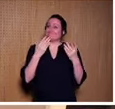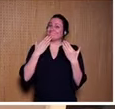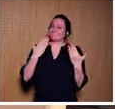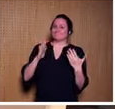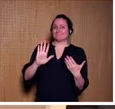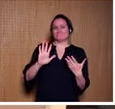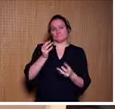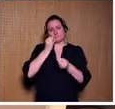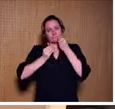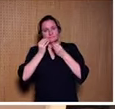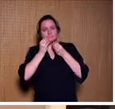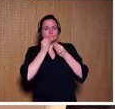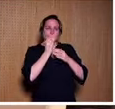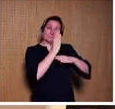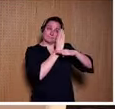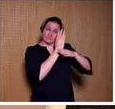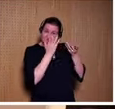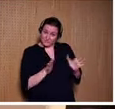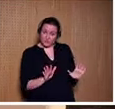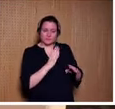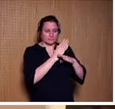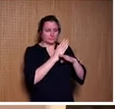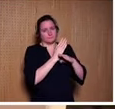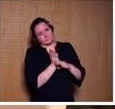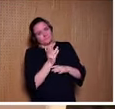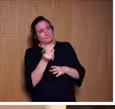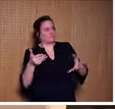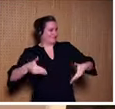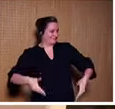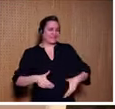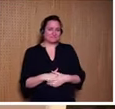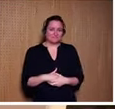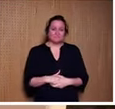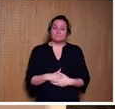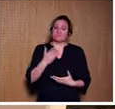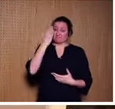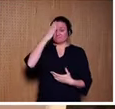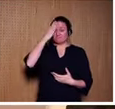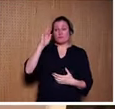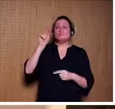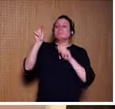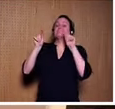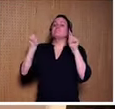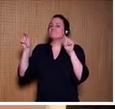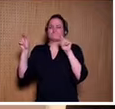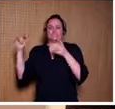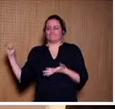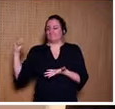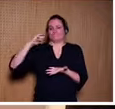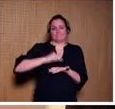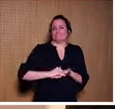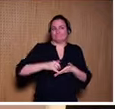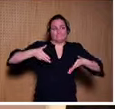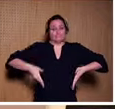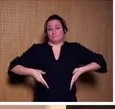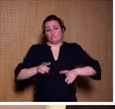break. And I wanted to acknowledge those who can't be here because of costs, travel, lack of travel documents, because of